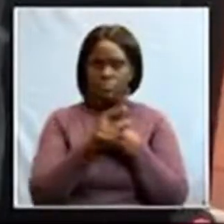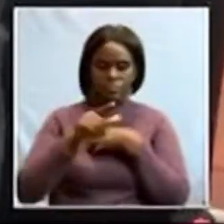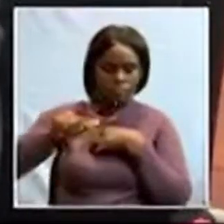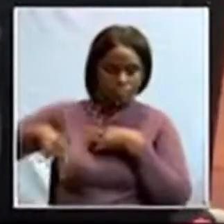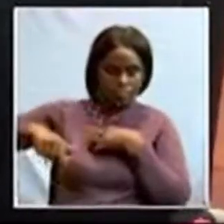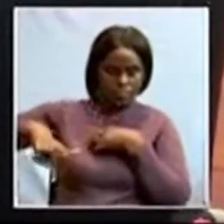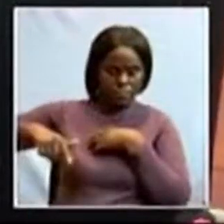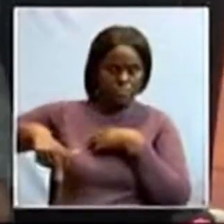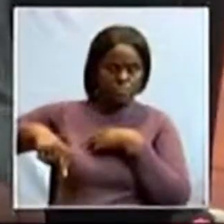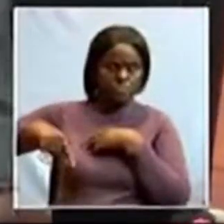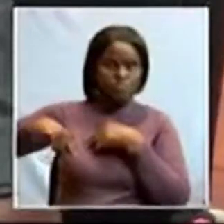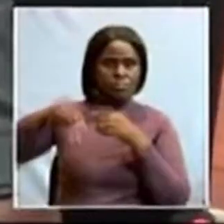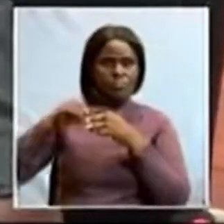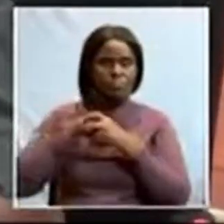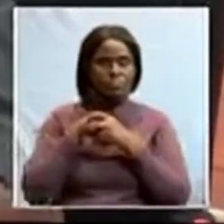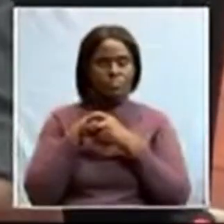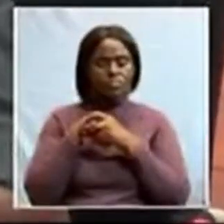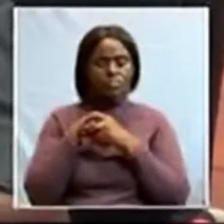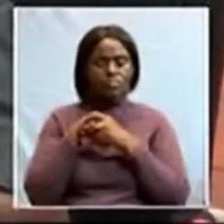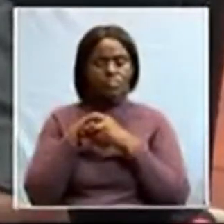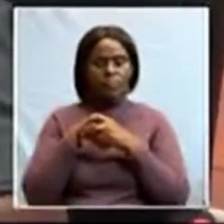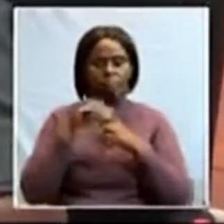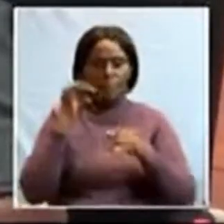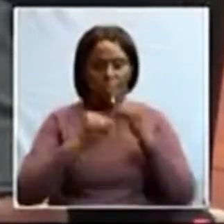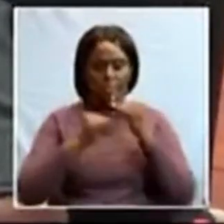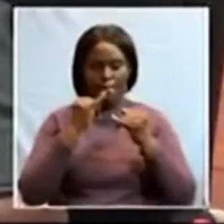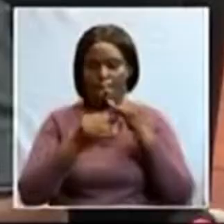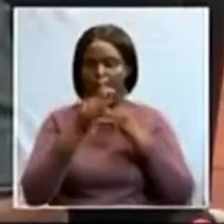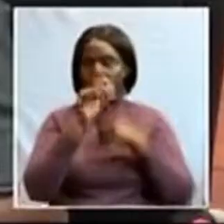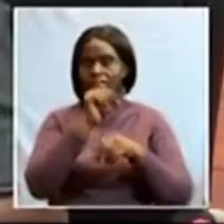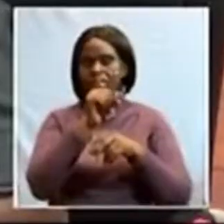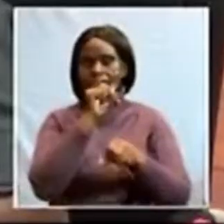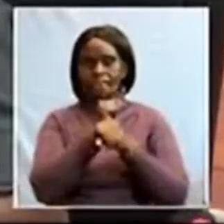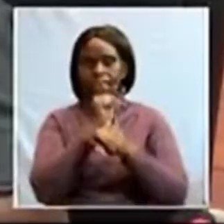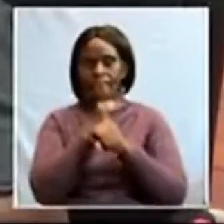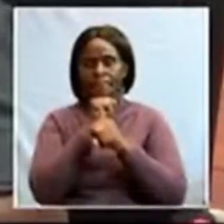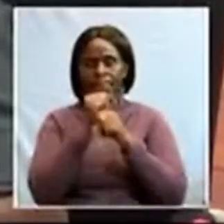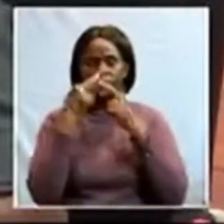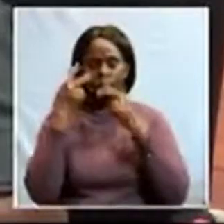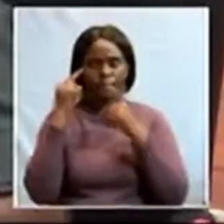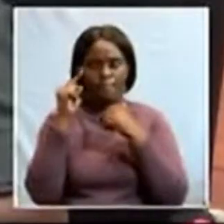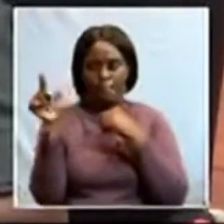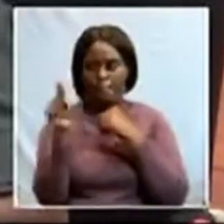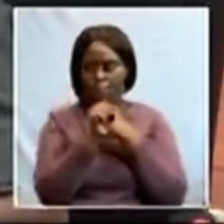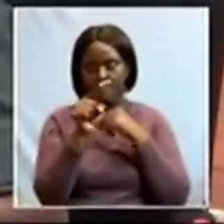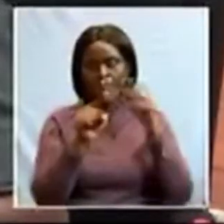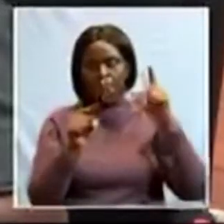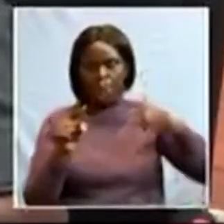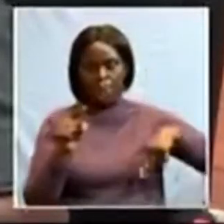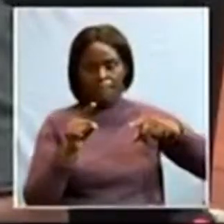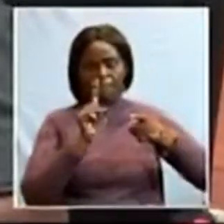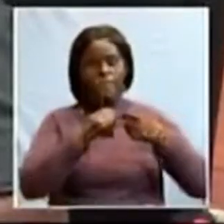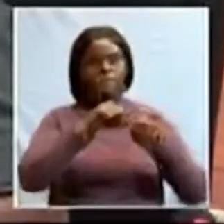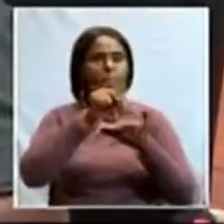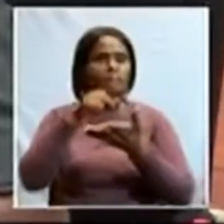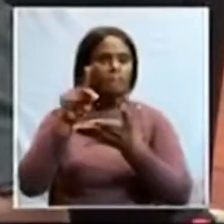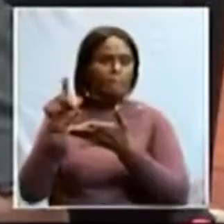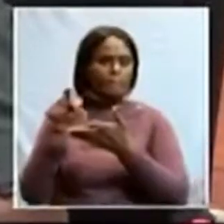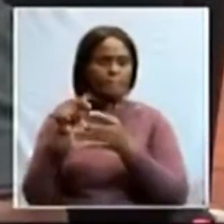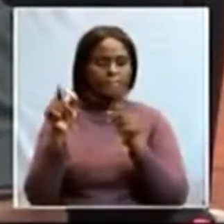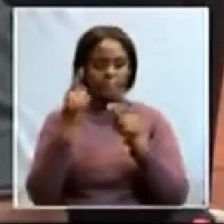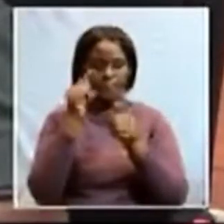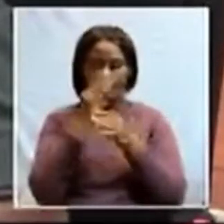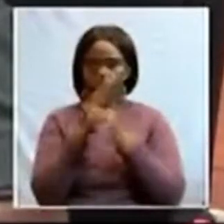delayment in the completion of this work was as a result of you delaying to pay